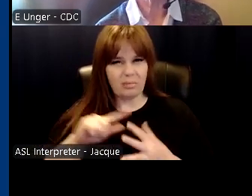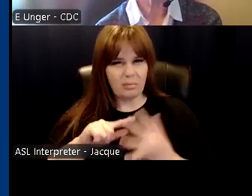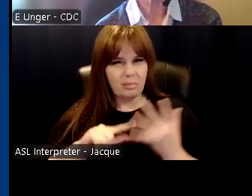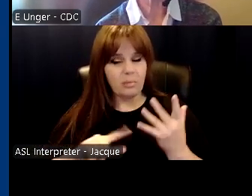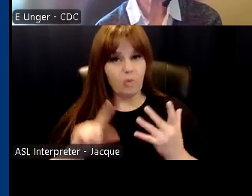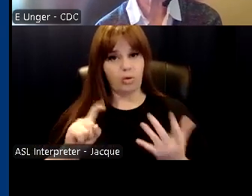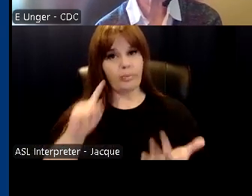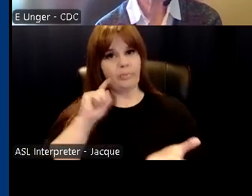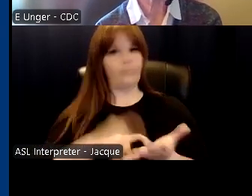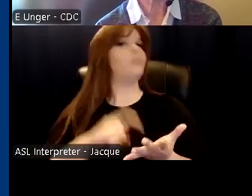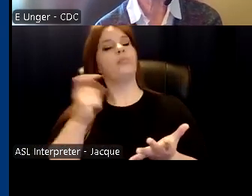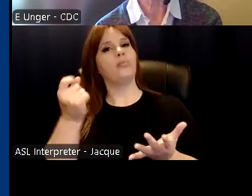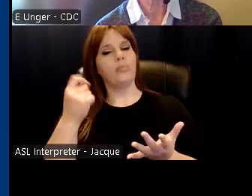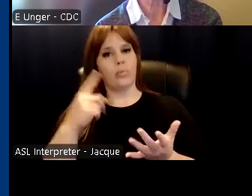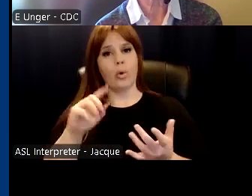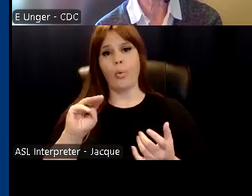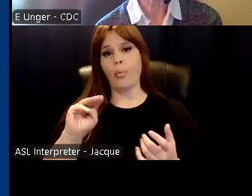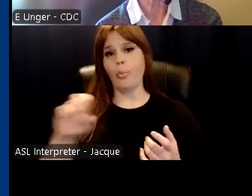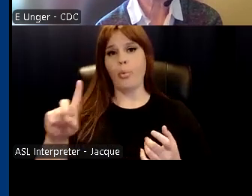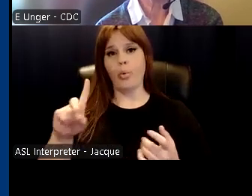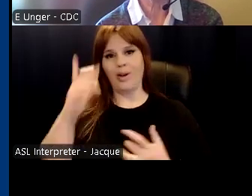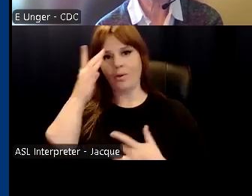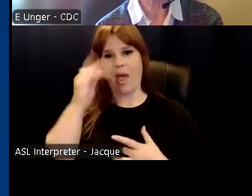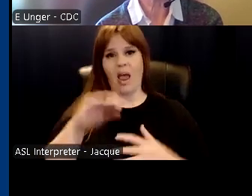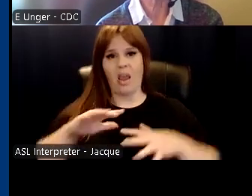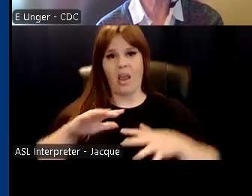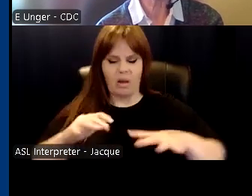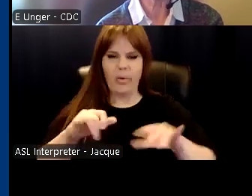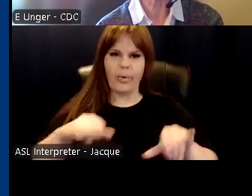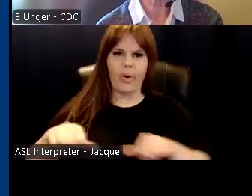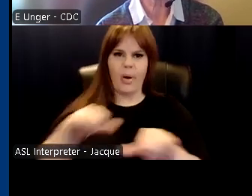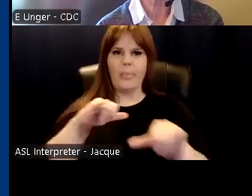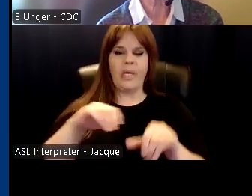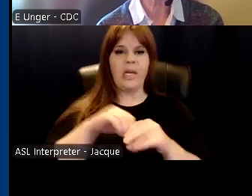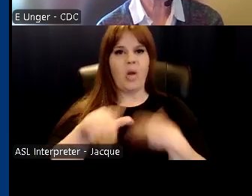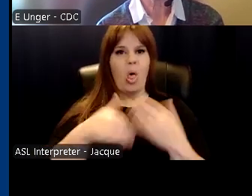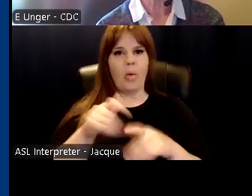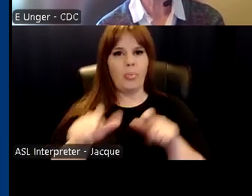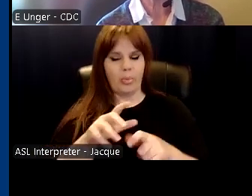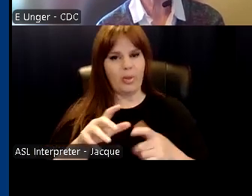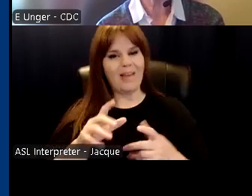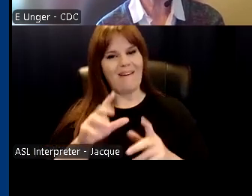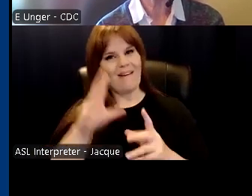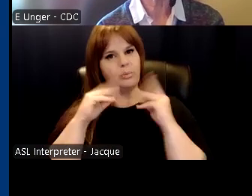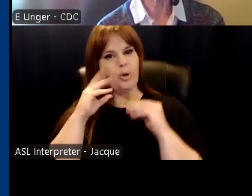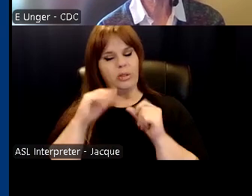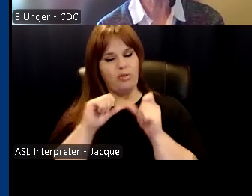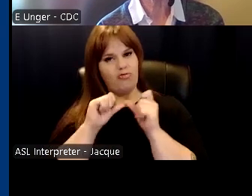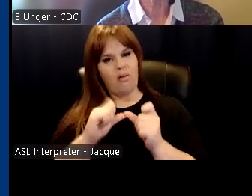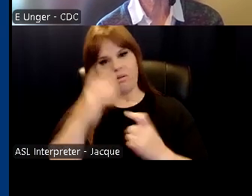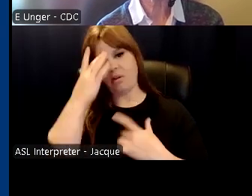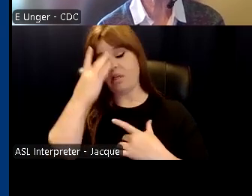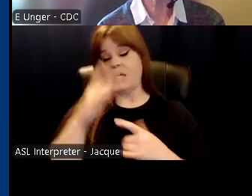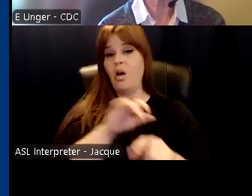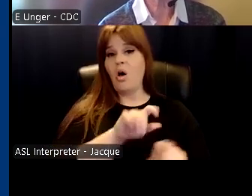noted that mood disorders and anxiety are common in all persons experiencing chronic illness. Similarly, symptoms such